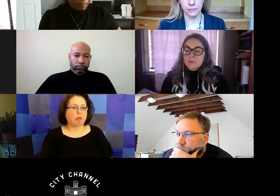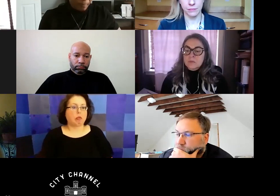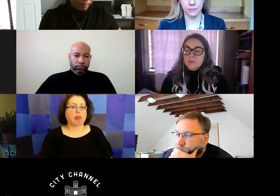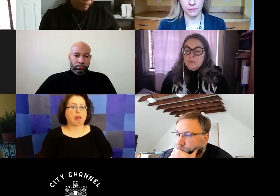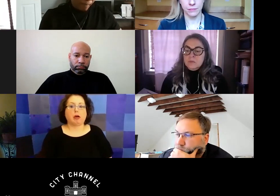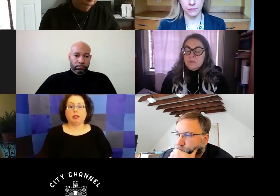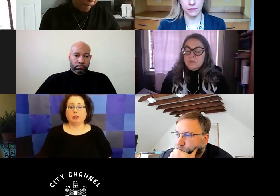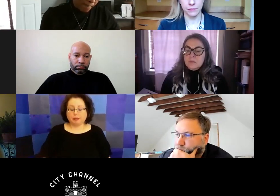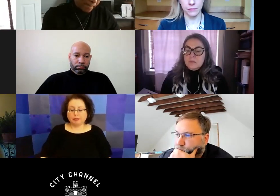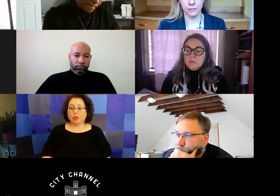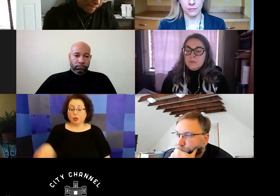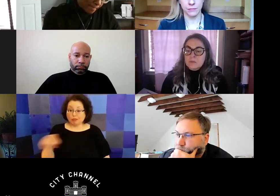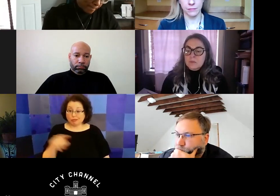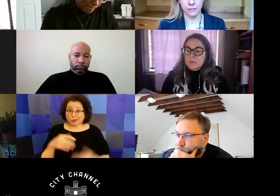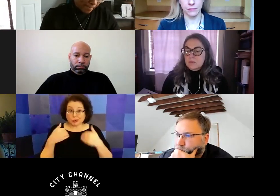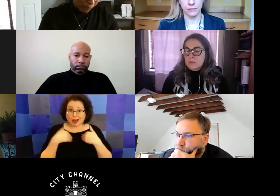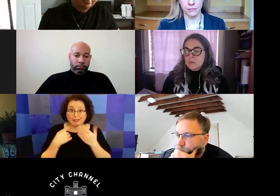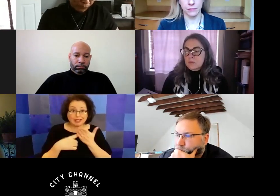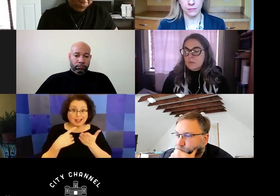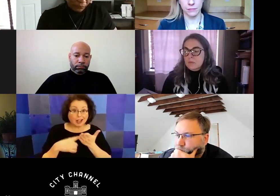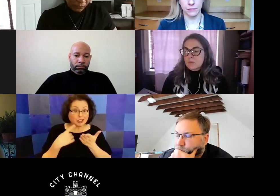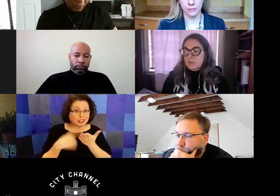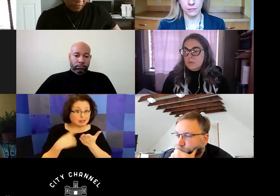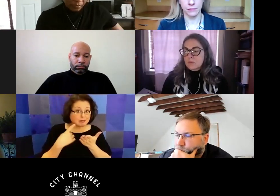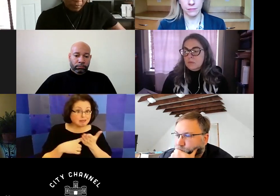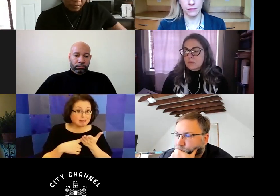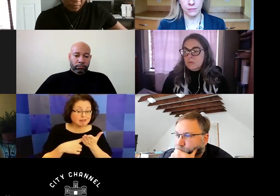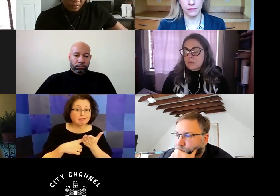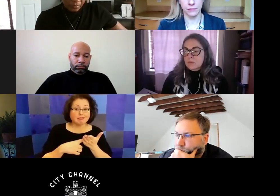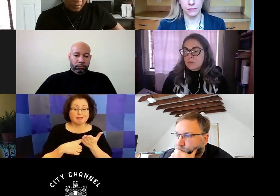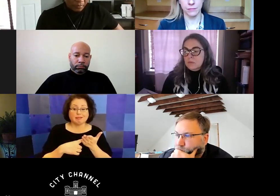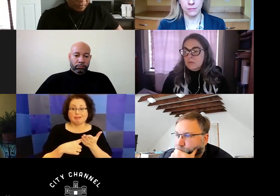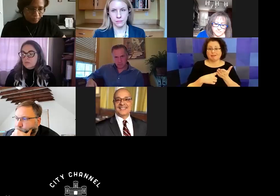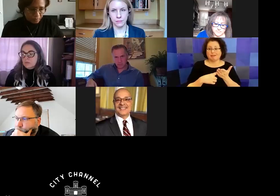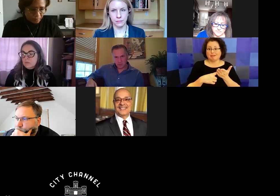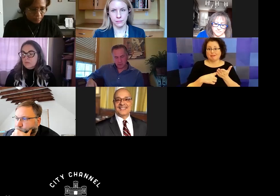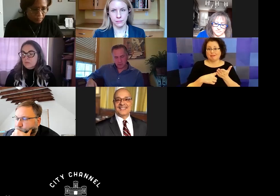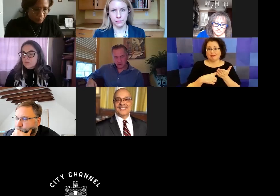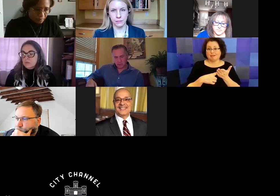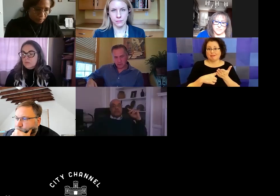In the discussion, title of the bills, is there any discussion on the bills?